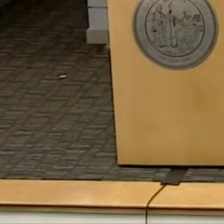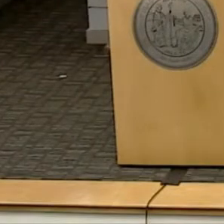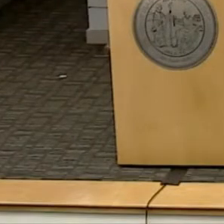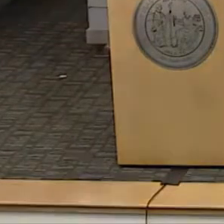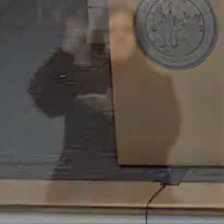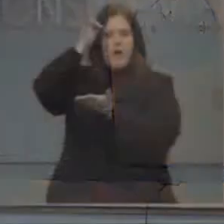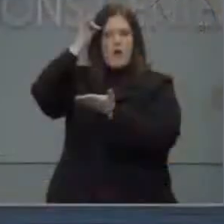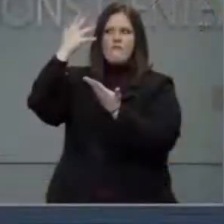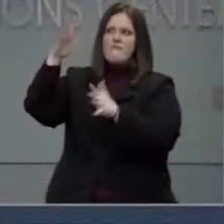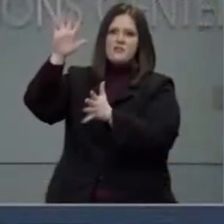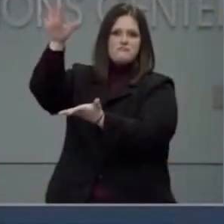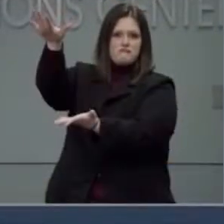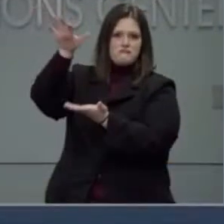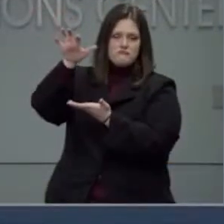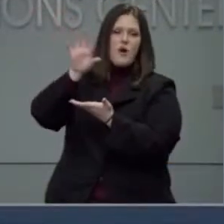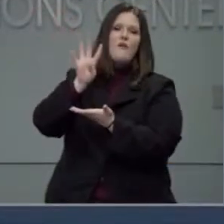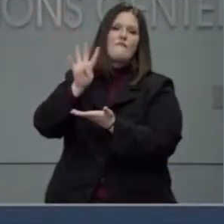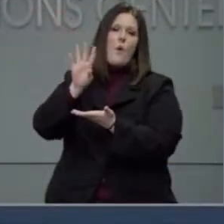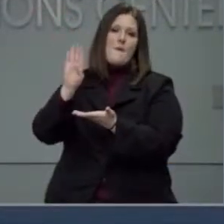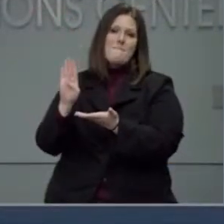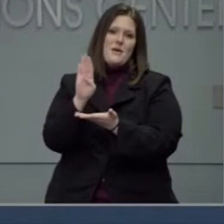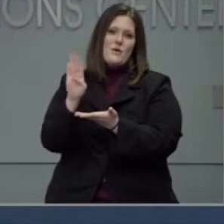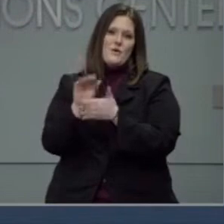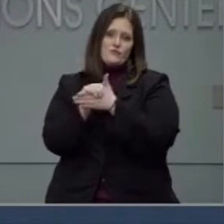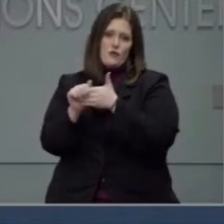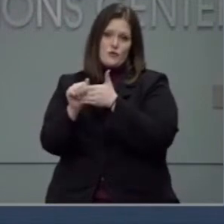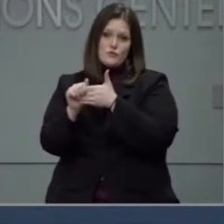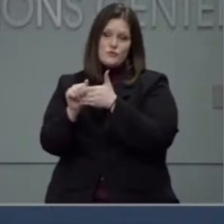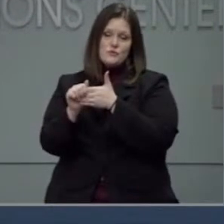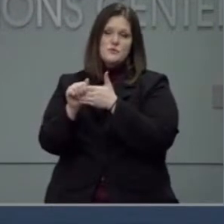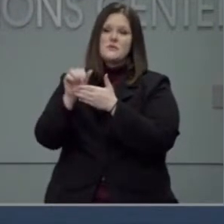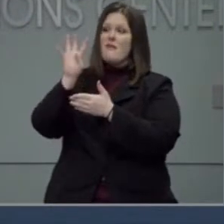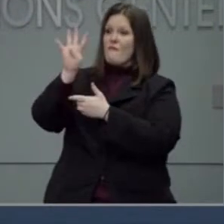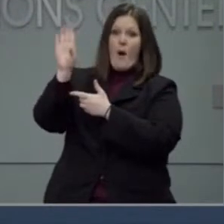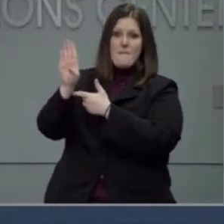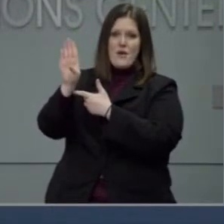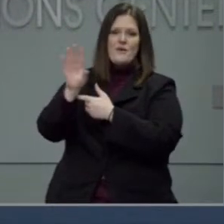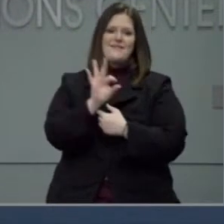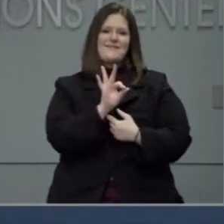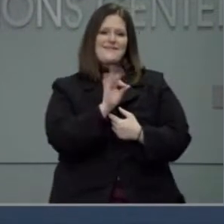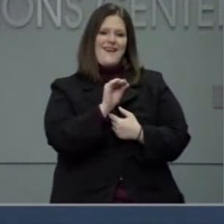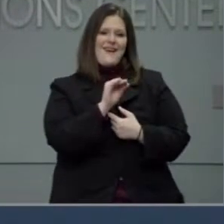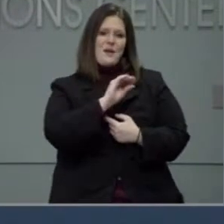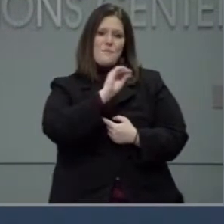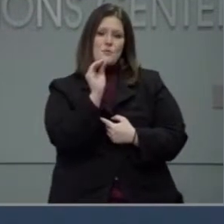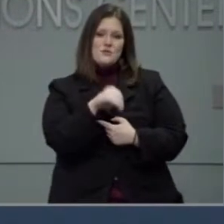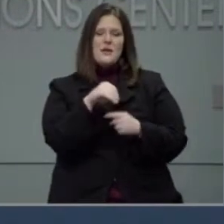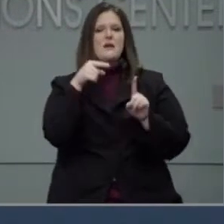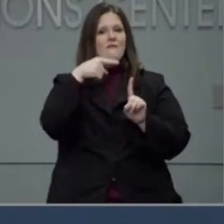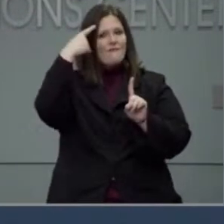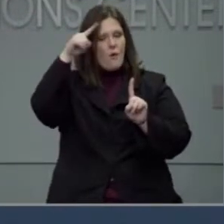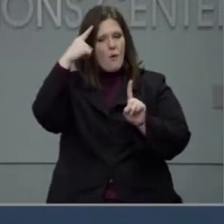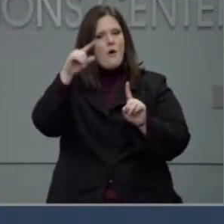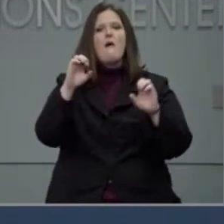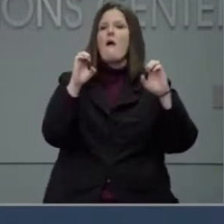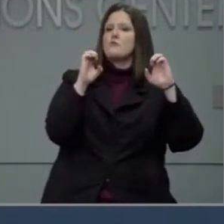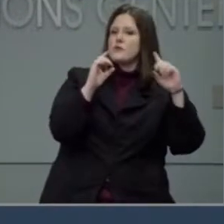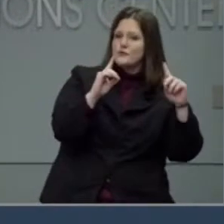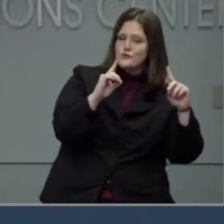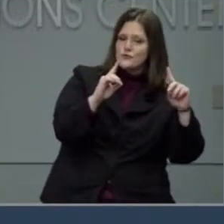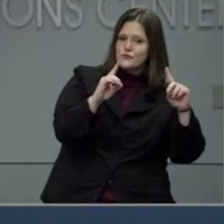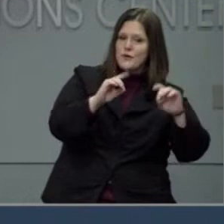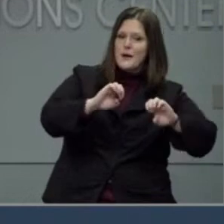funds. Almost 90% of these federal monies are slated for education, emergency rental assistance,